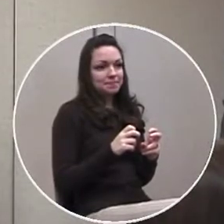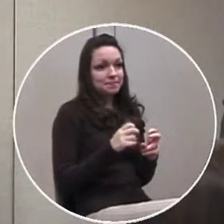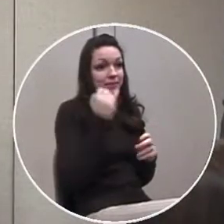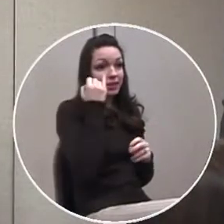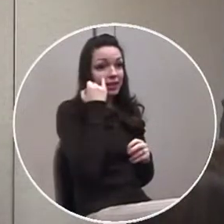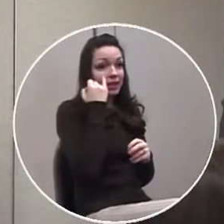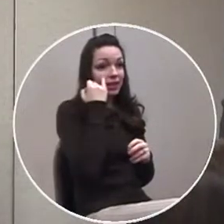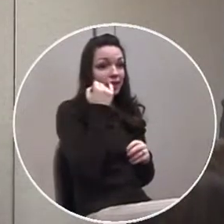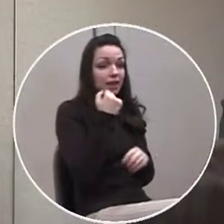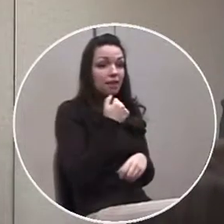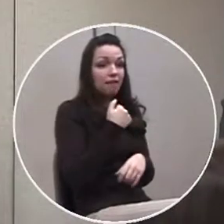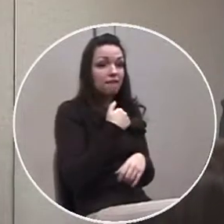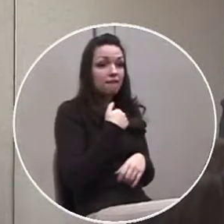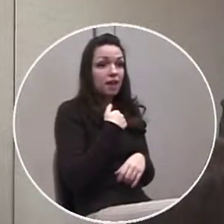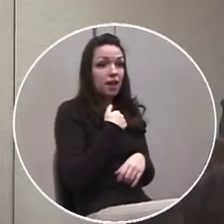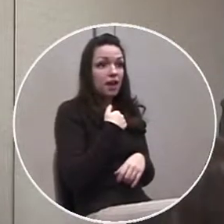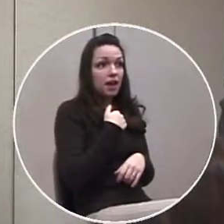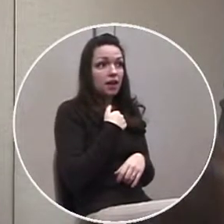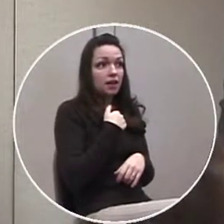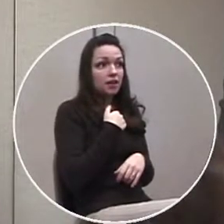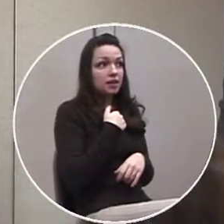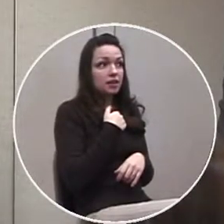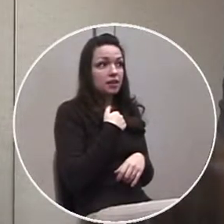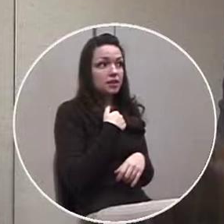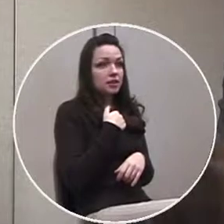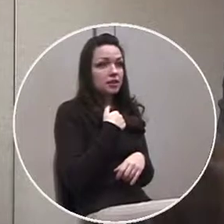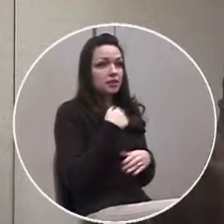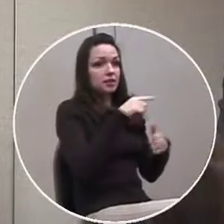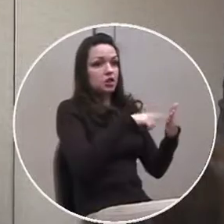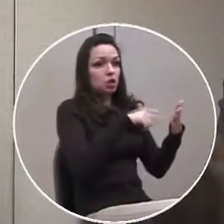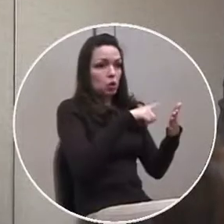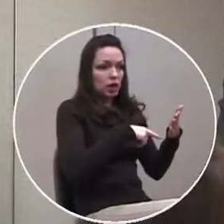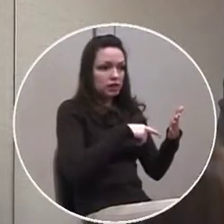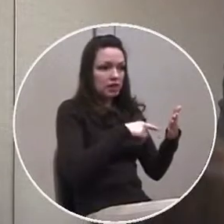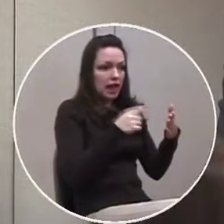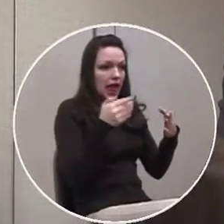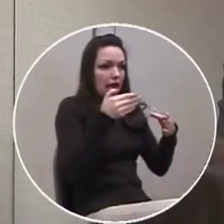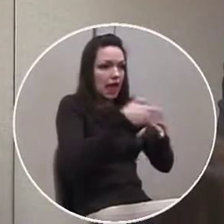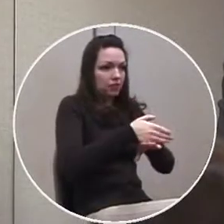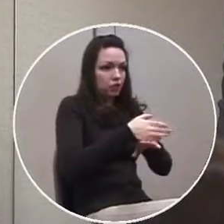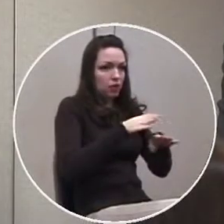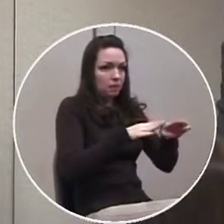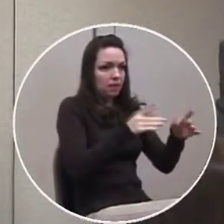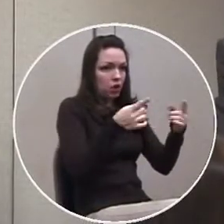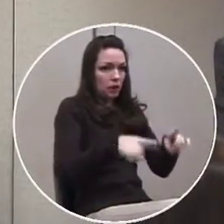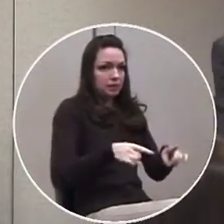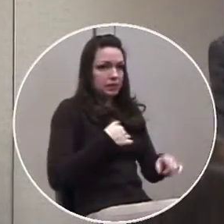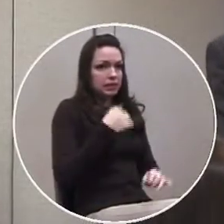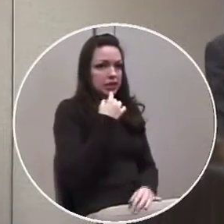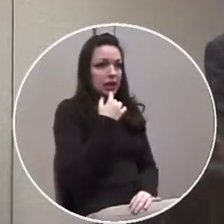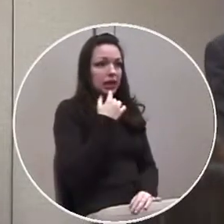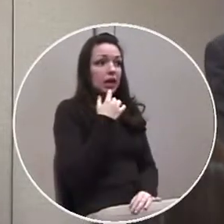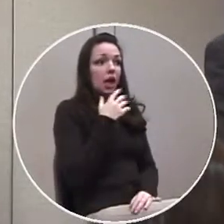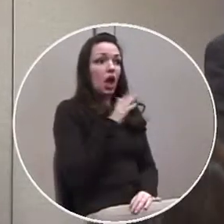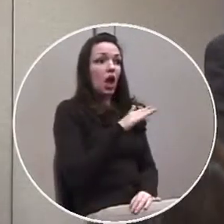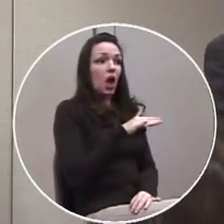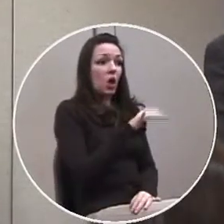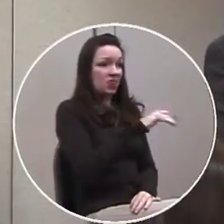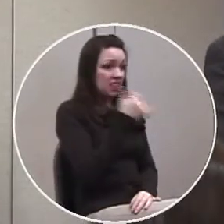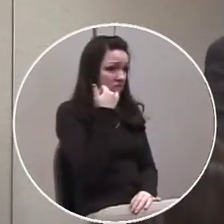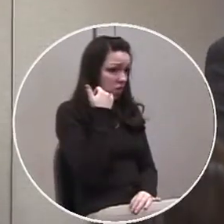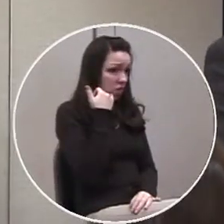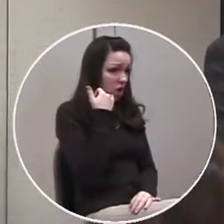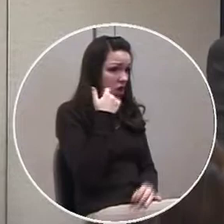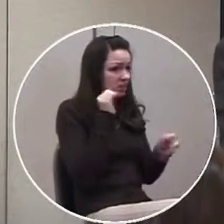If I do it after the behavior and I say, oh, that phone call, would you just